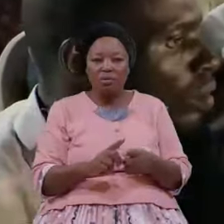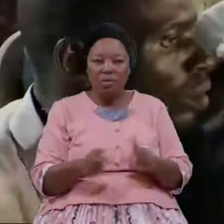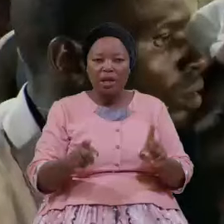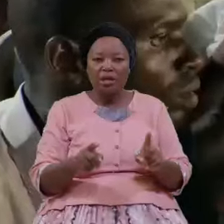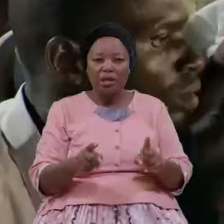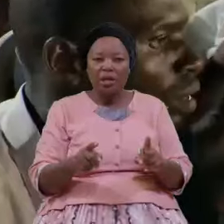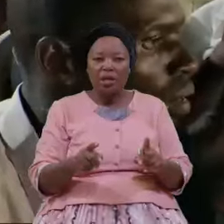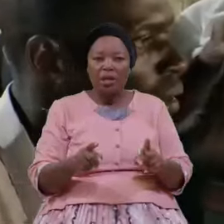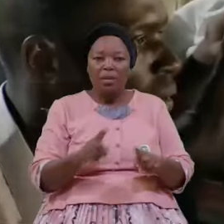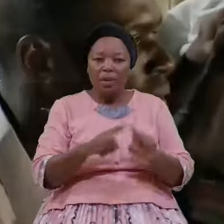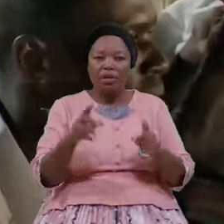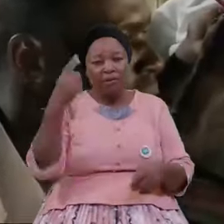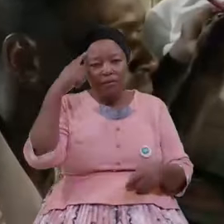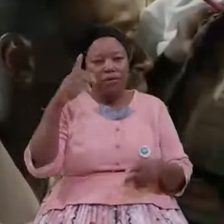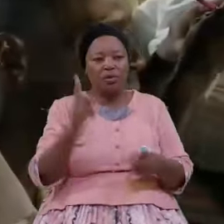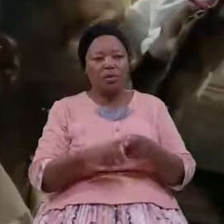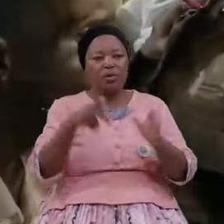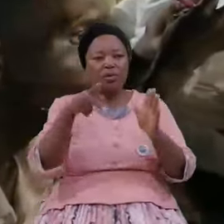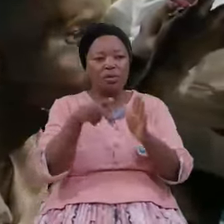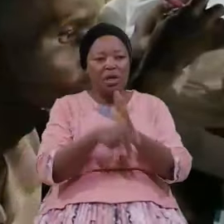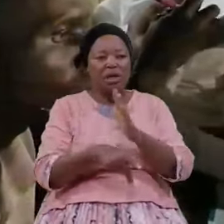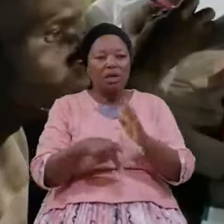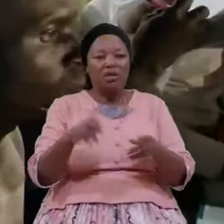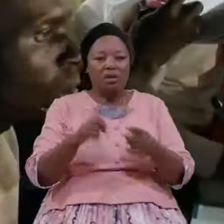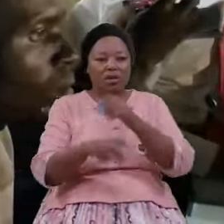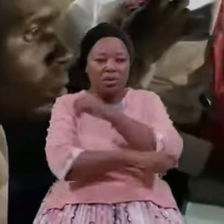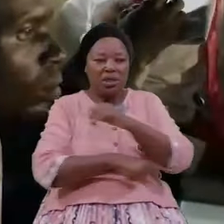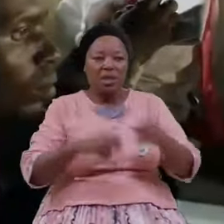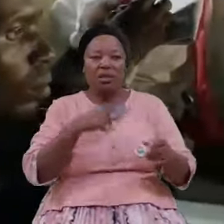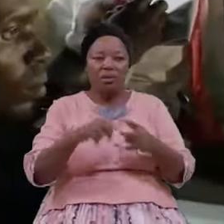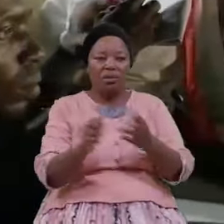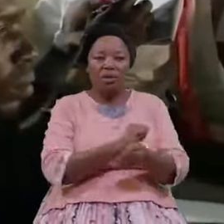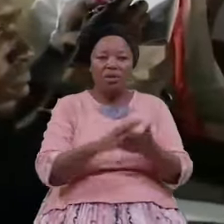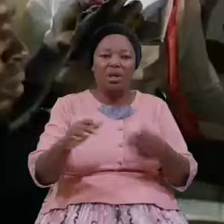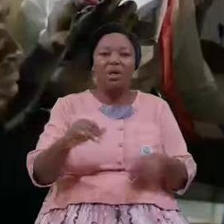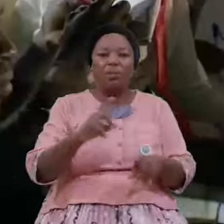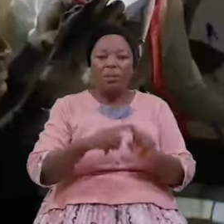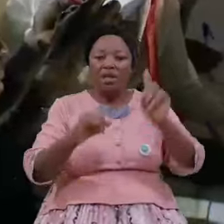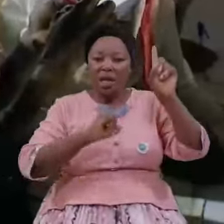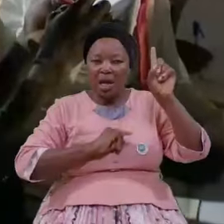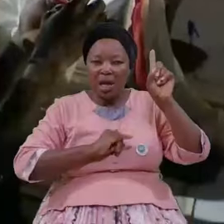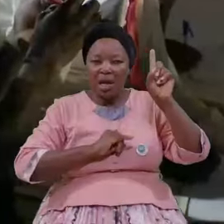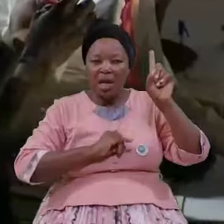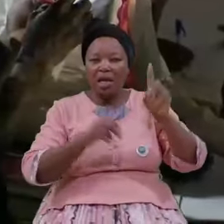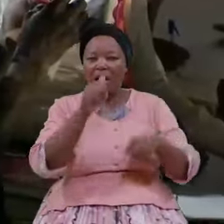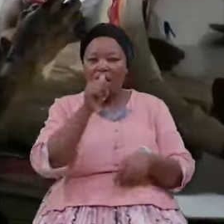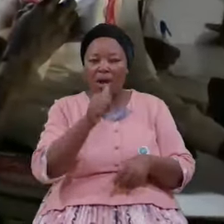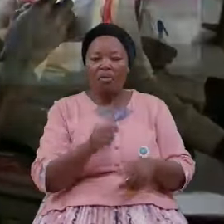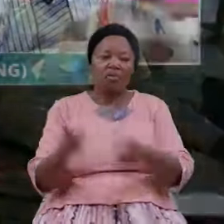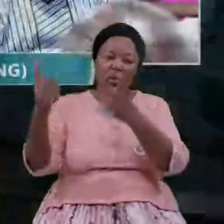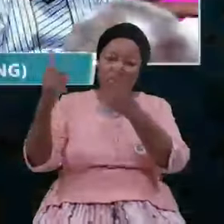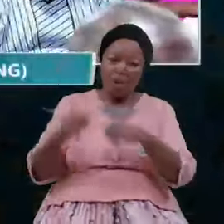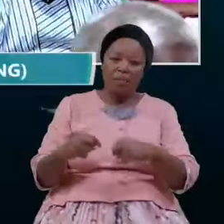But to kill, to steal, to kill, and to destroy. But I am come.